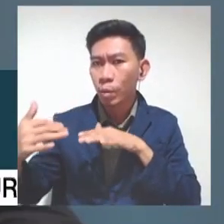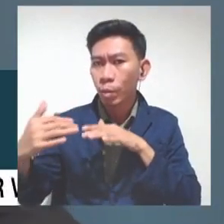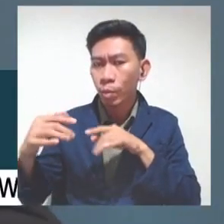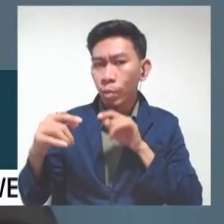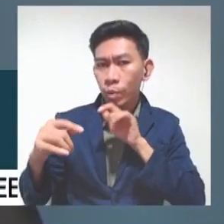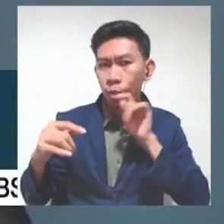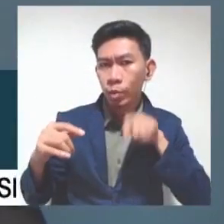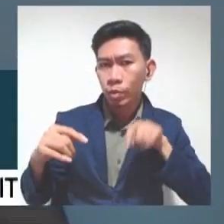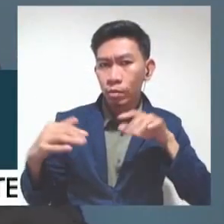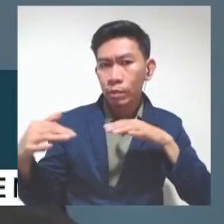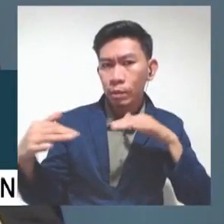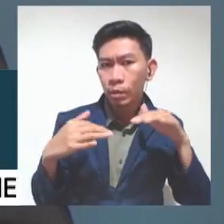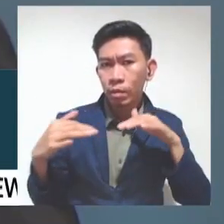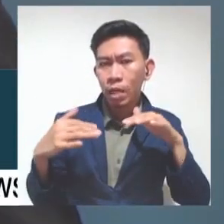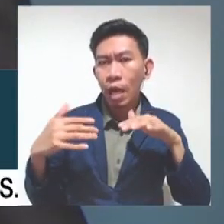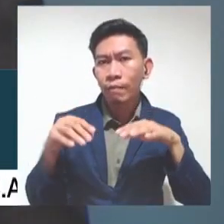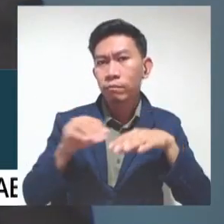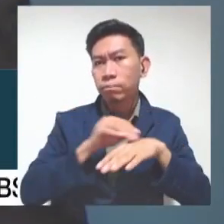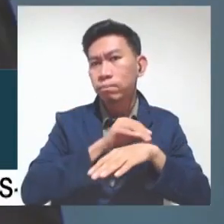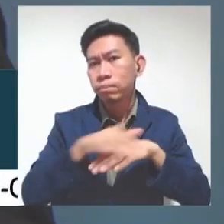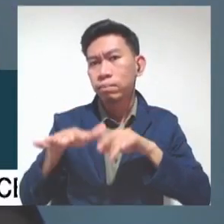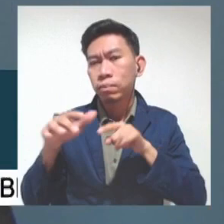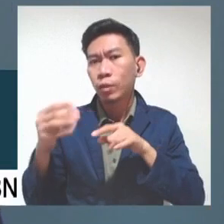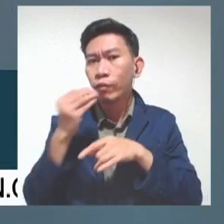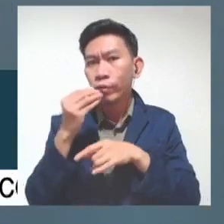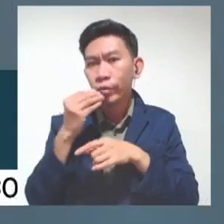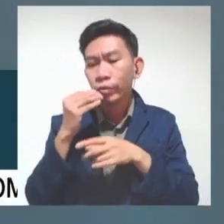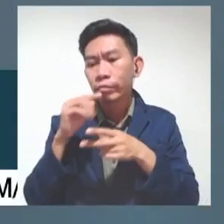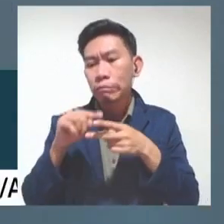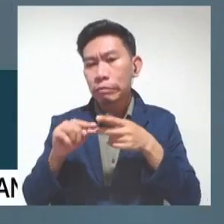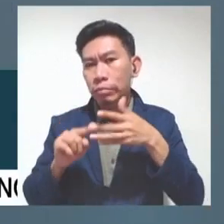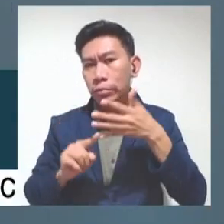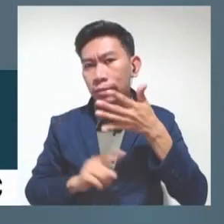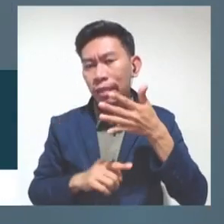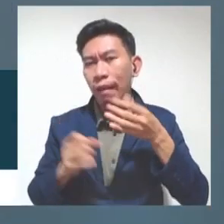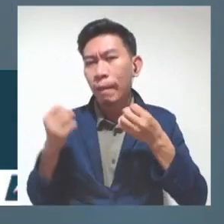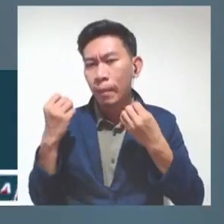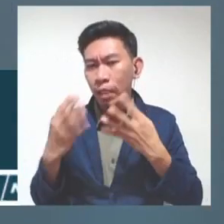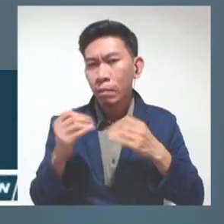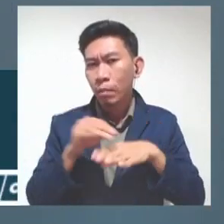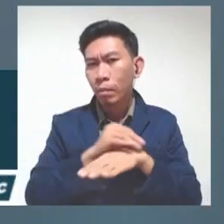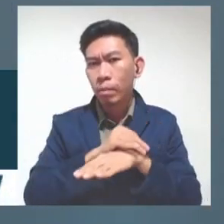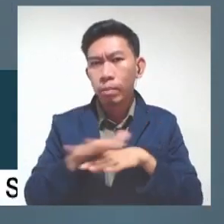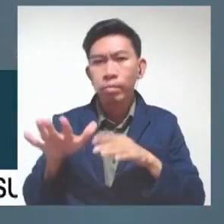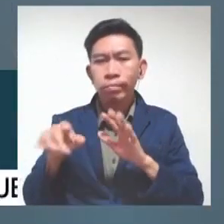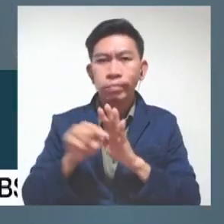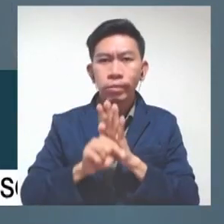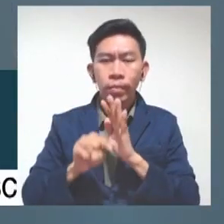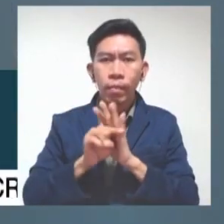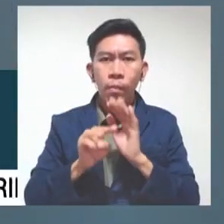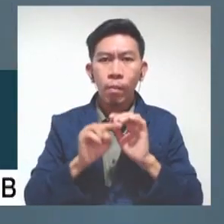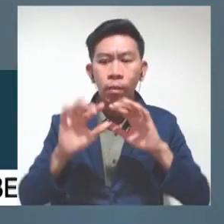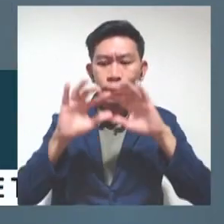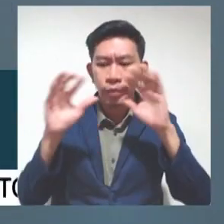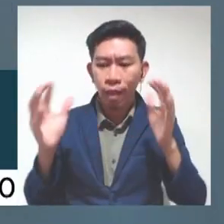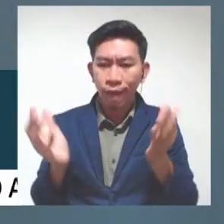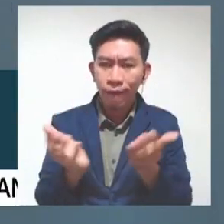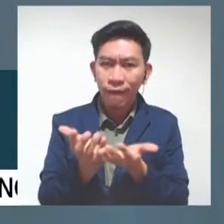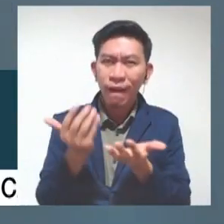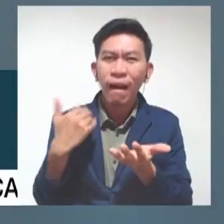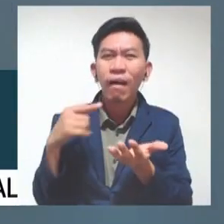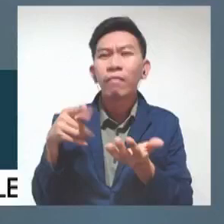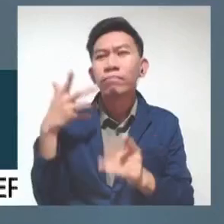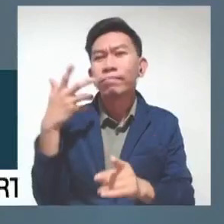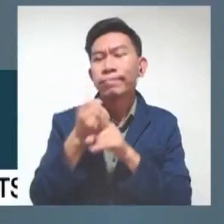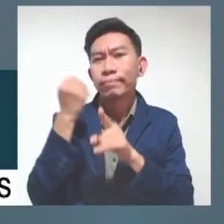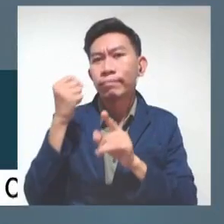food security, energy security, and other forms of harm to countries around the world. And so ending this